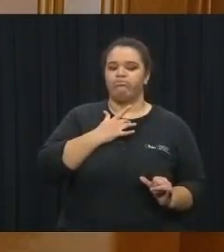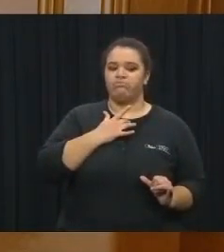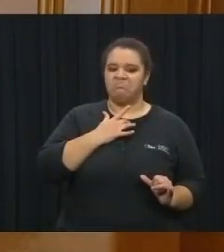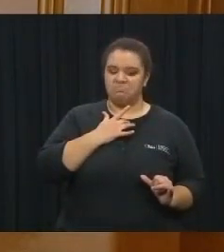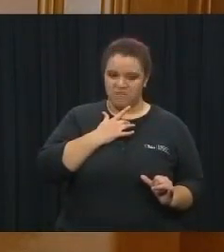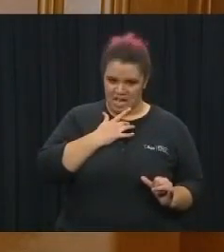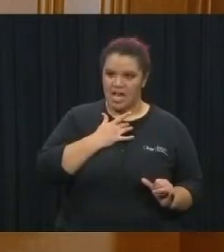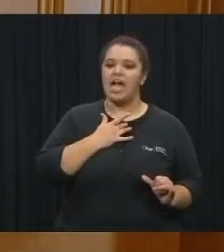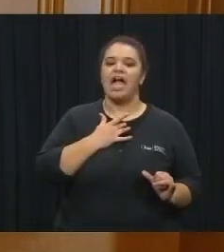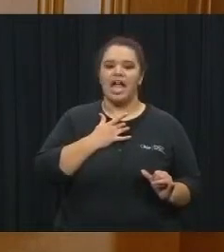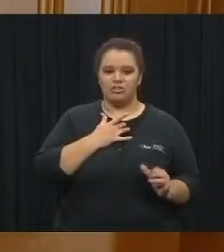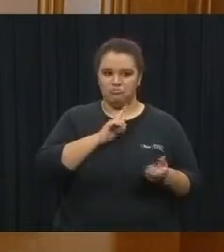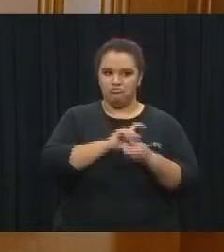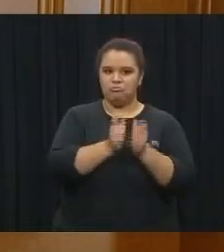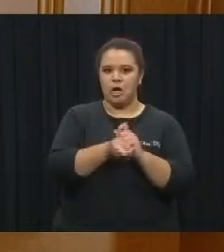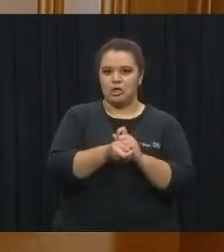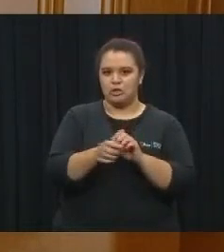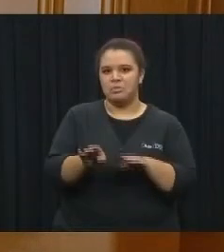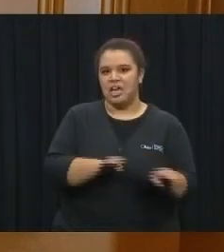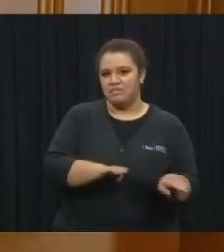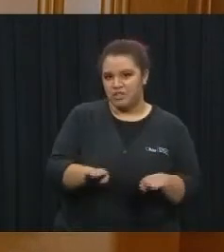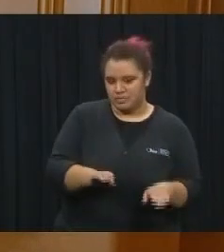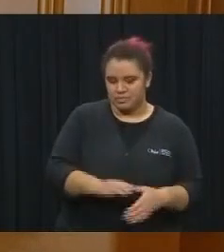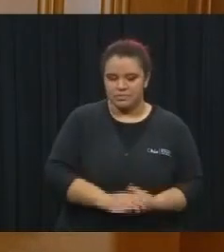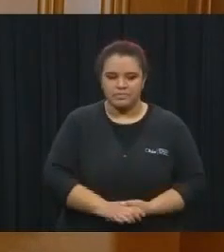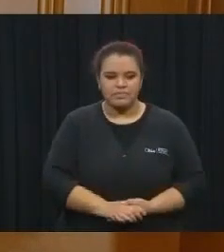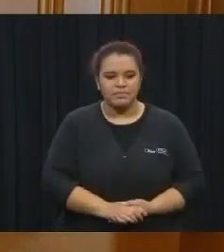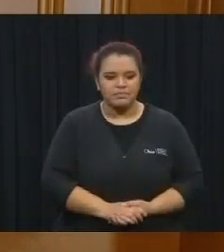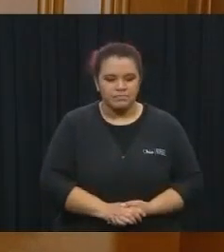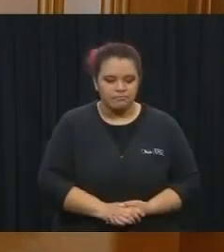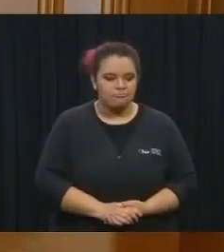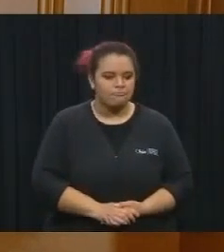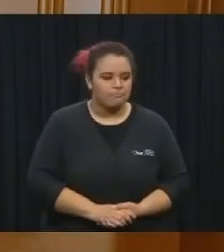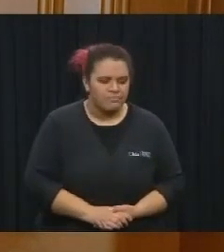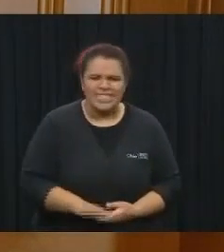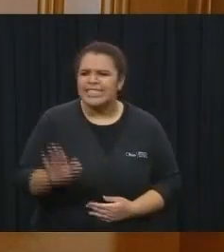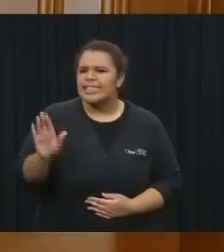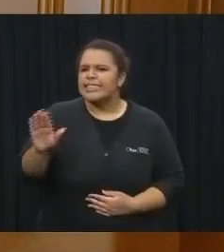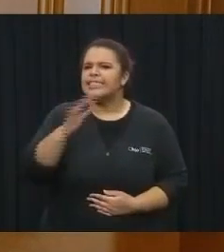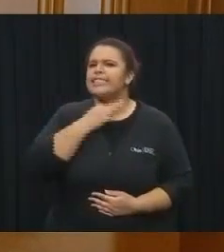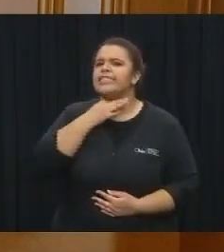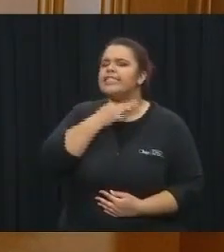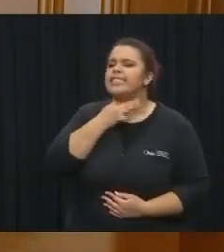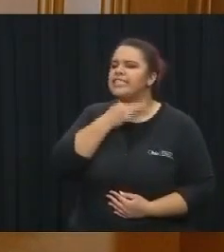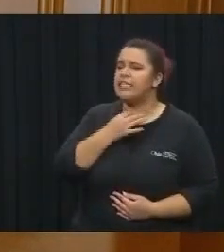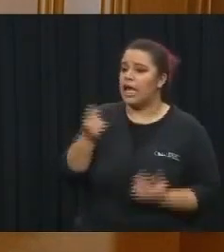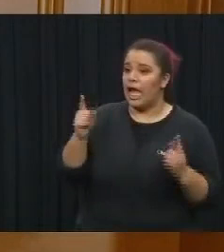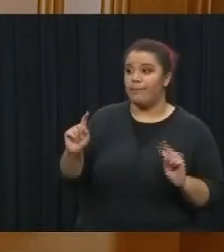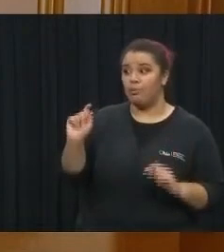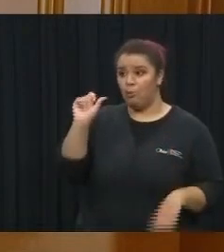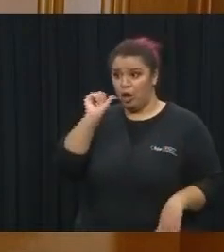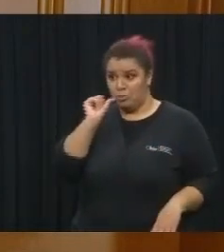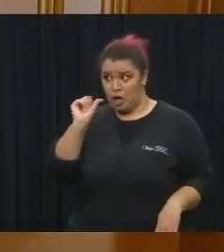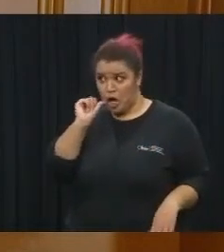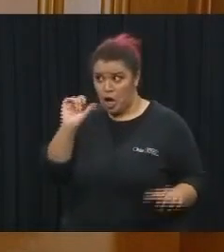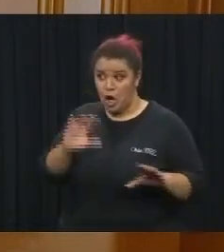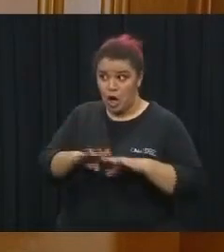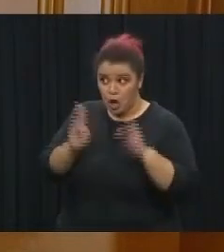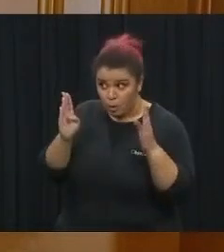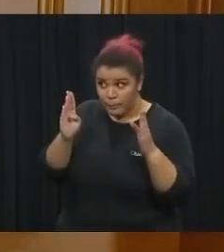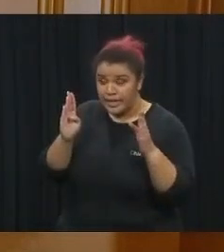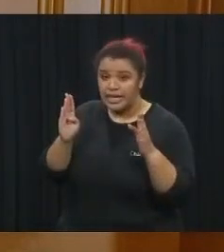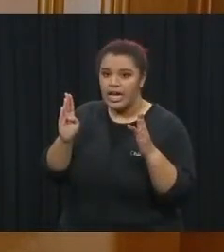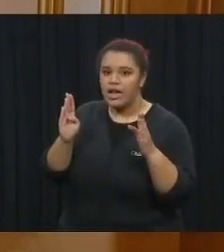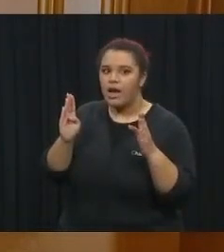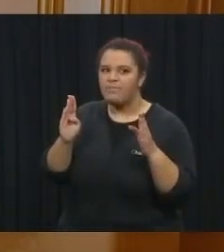cease. And for instance, a bar that's operating that should not be operating, could they potentially lose a